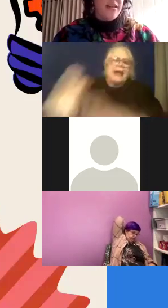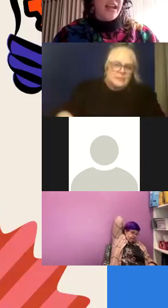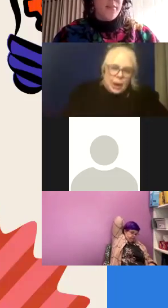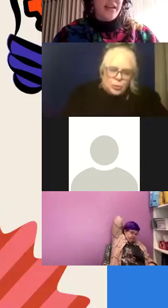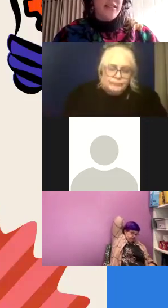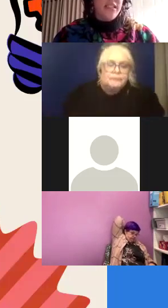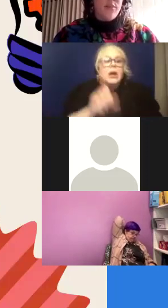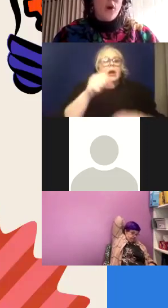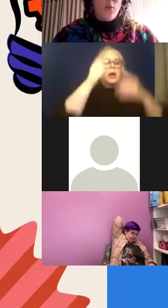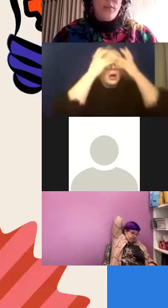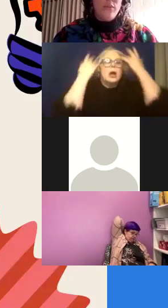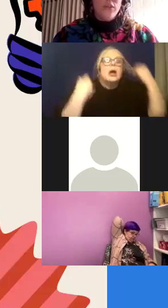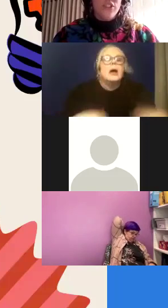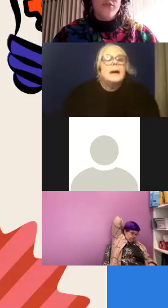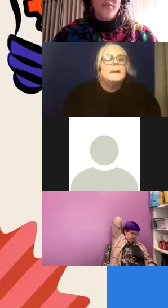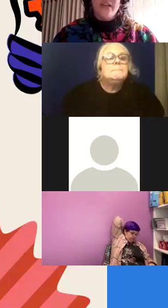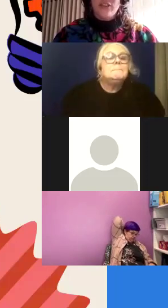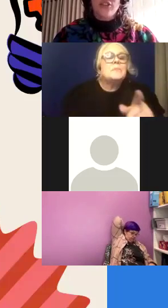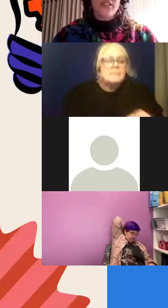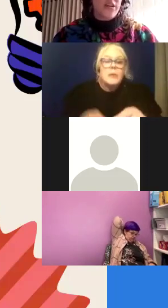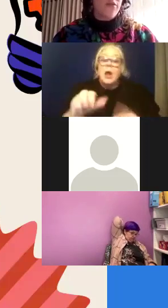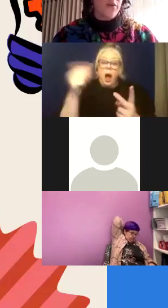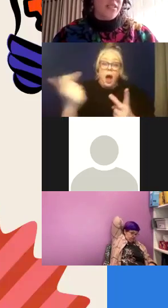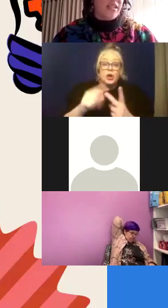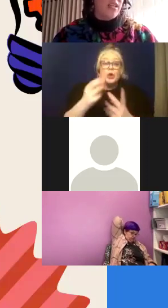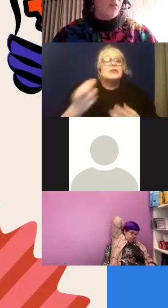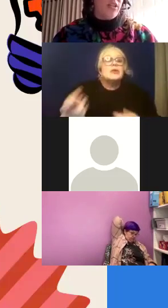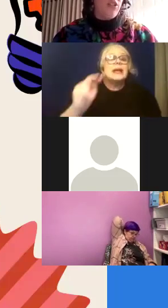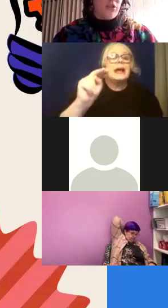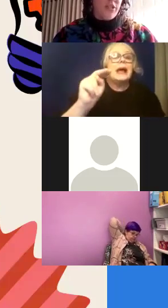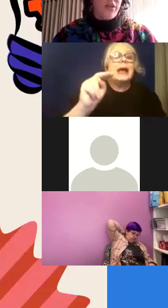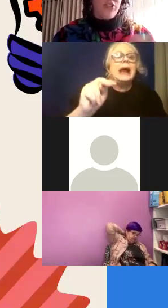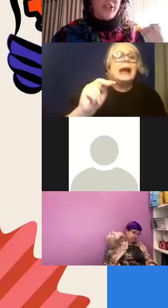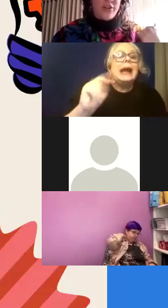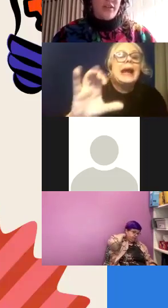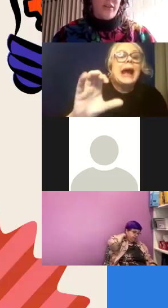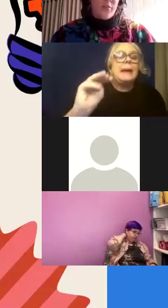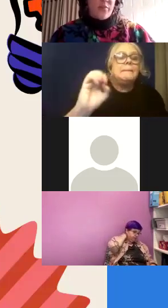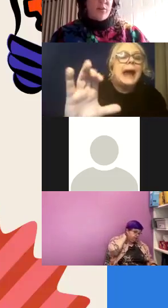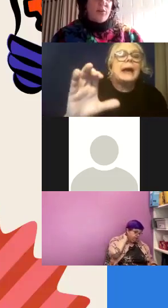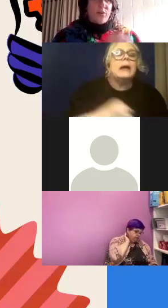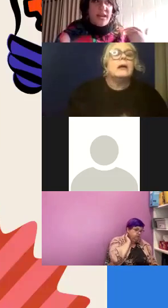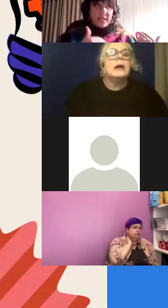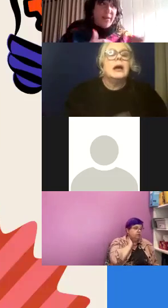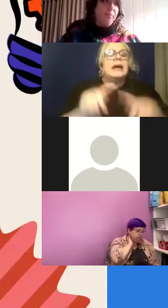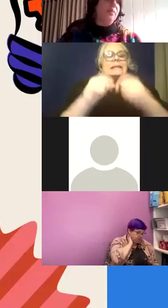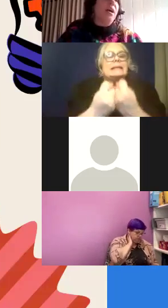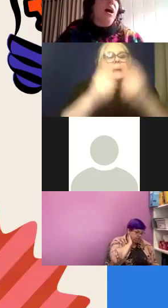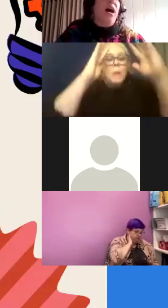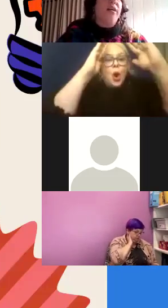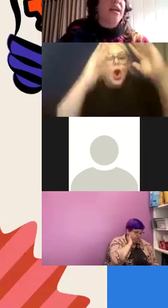is NCMEC Team Hope, which is from the National Center for Missing and Exploited Children that we shared a little bit about with you last